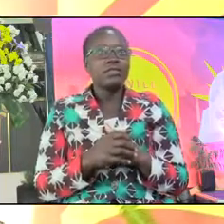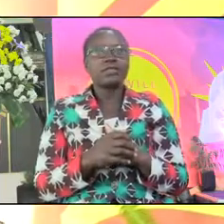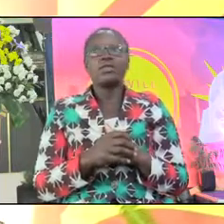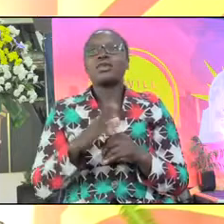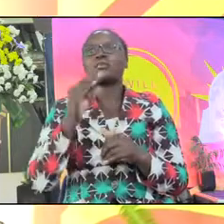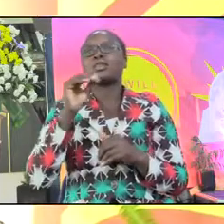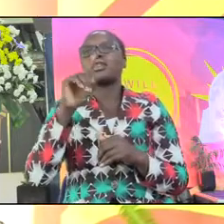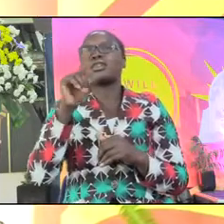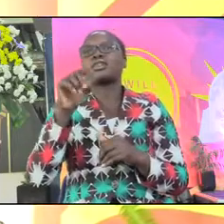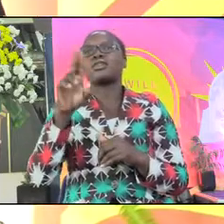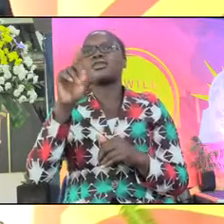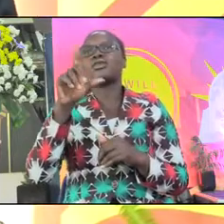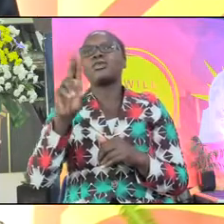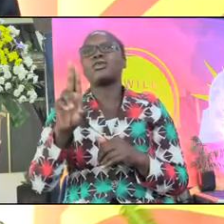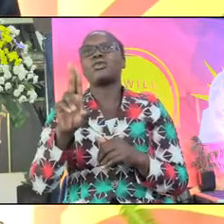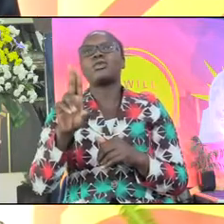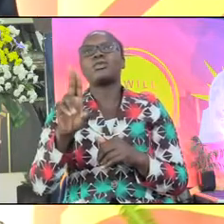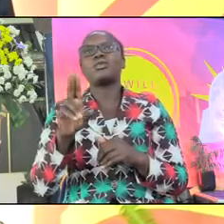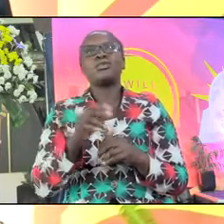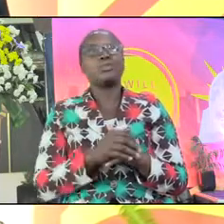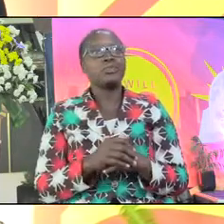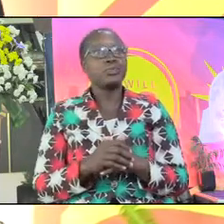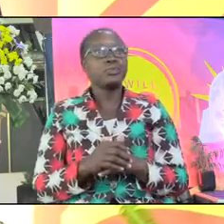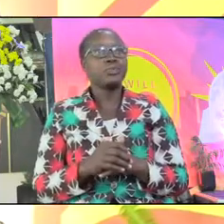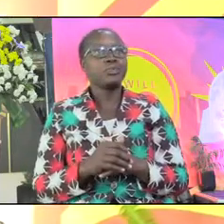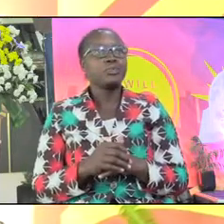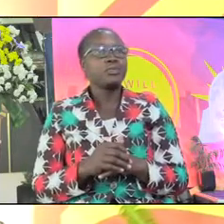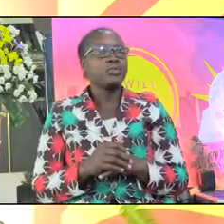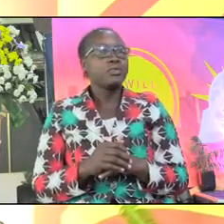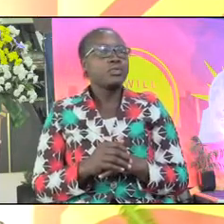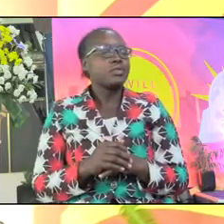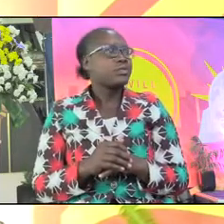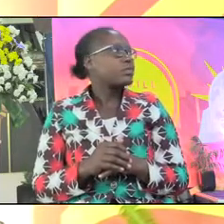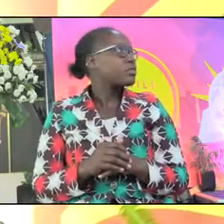speaking Zulu. Amen.